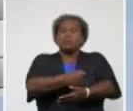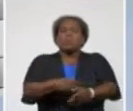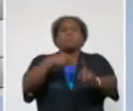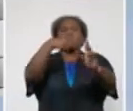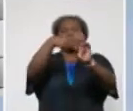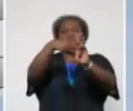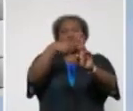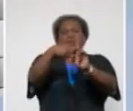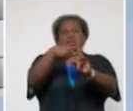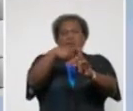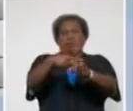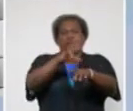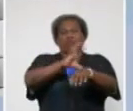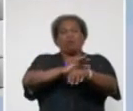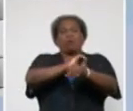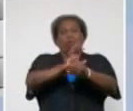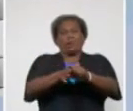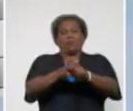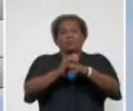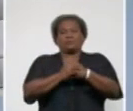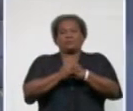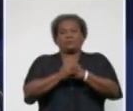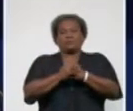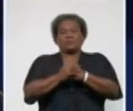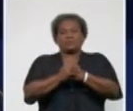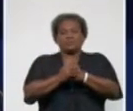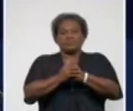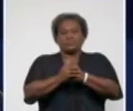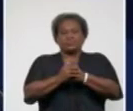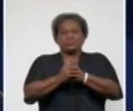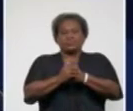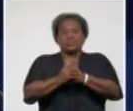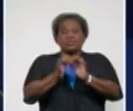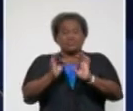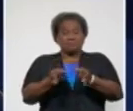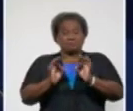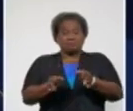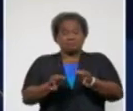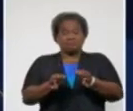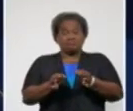0.97% of people, have tested positive for the virus.